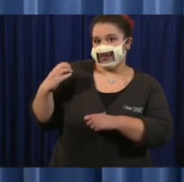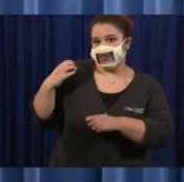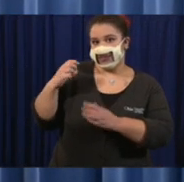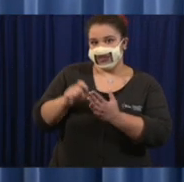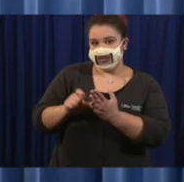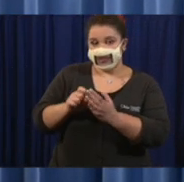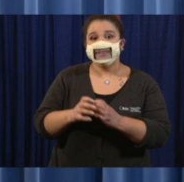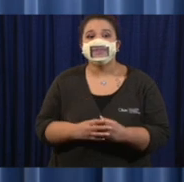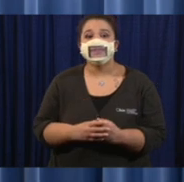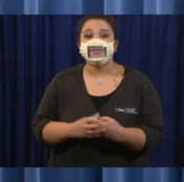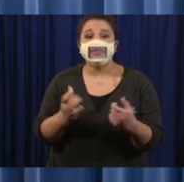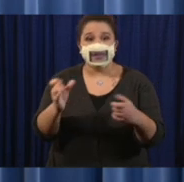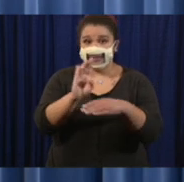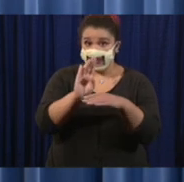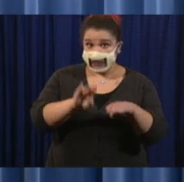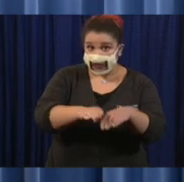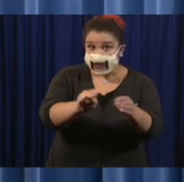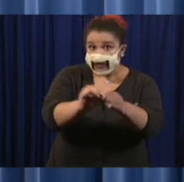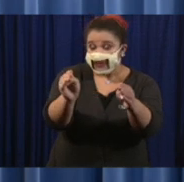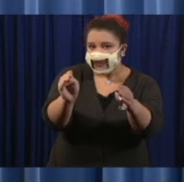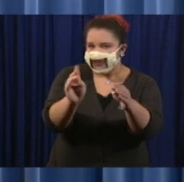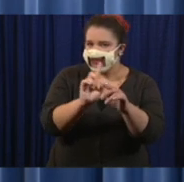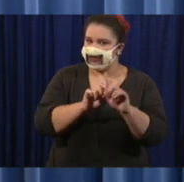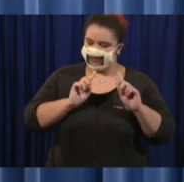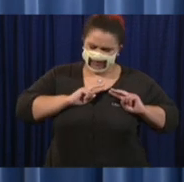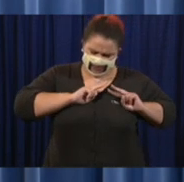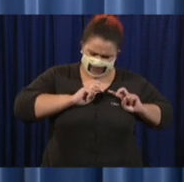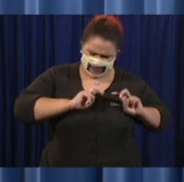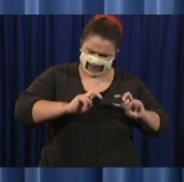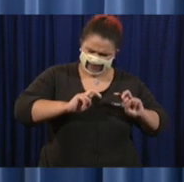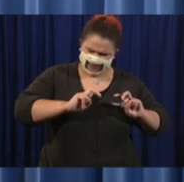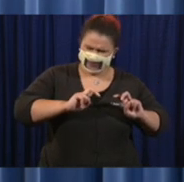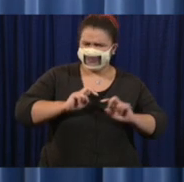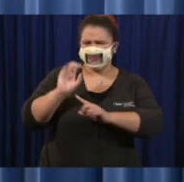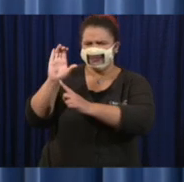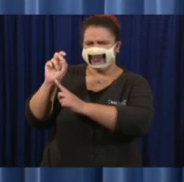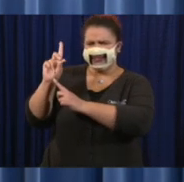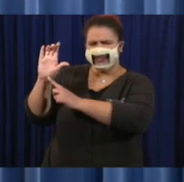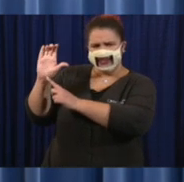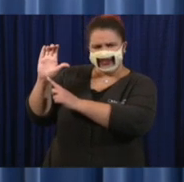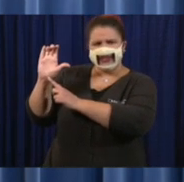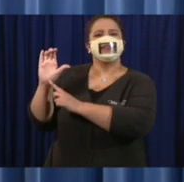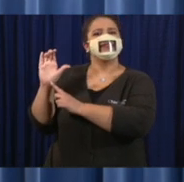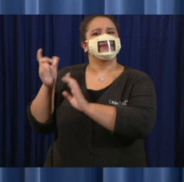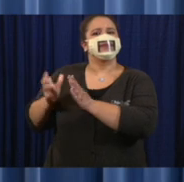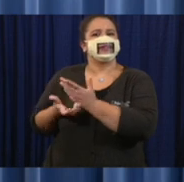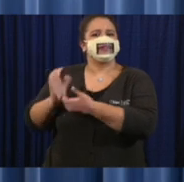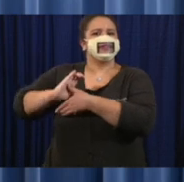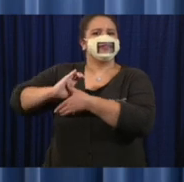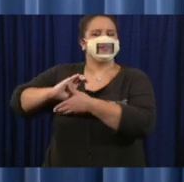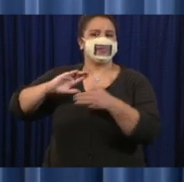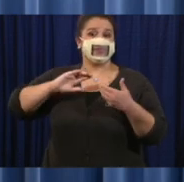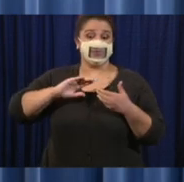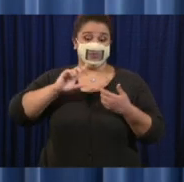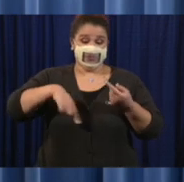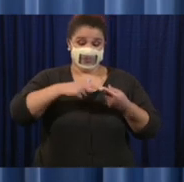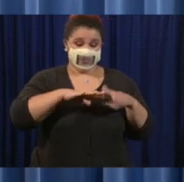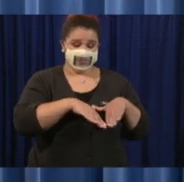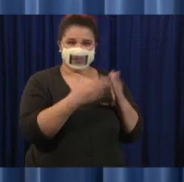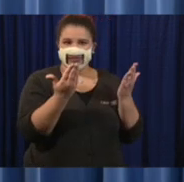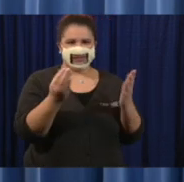tell, we haven't met the CDC gating criteria either in terms of case trends or testing. And Dr. Acton